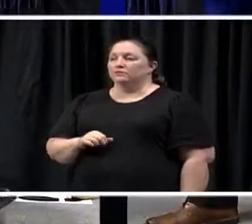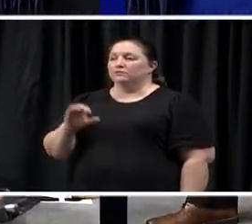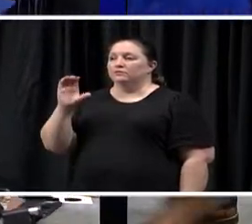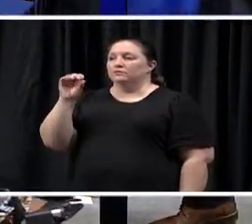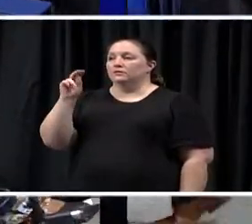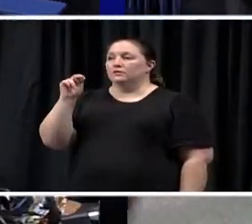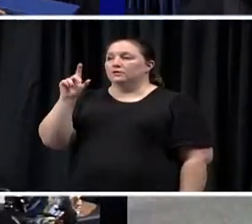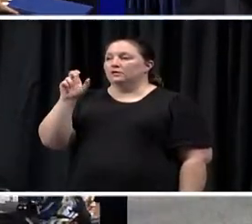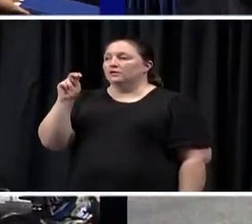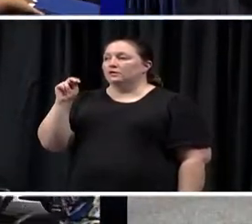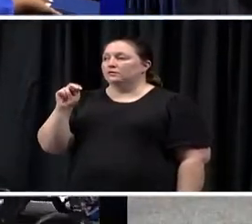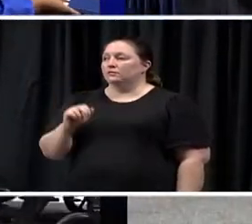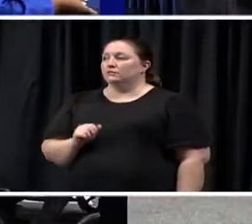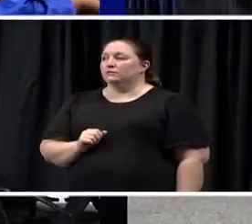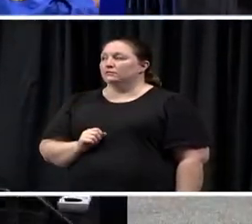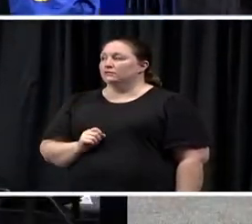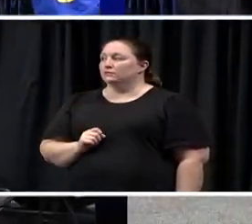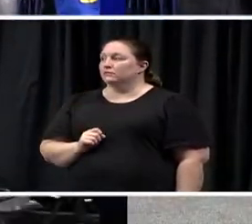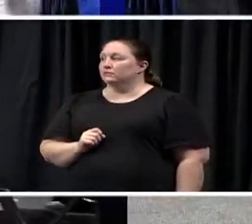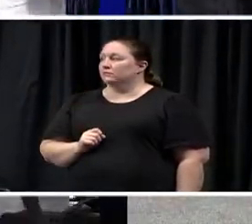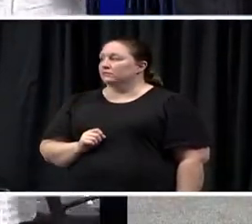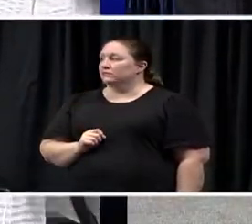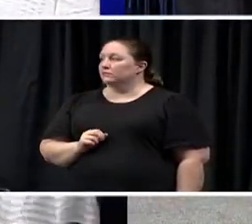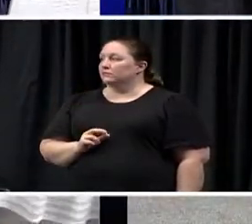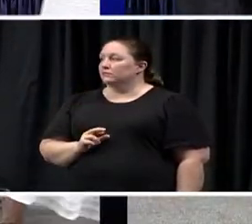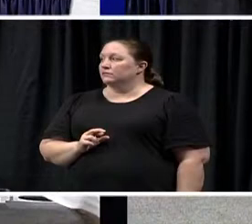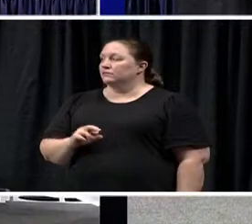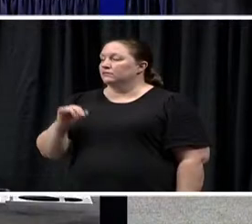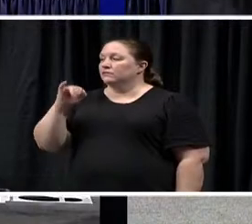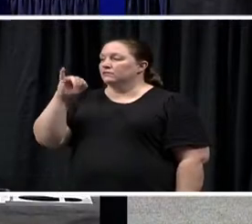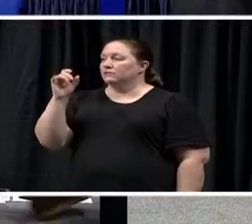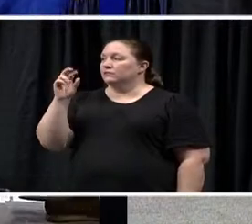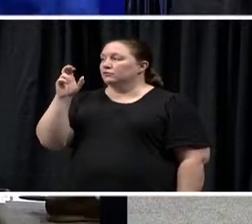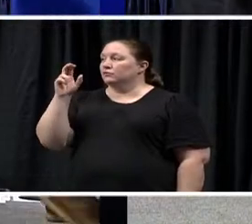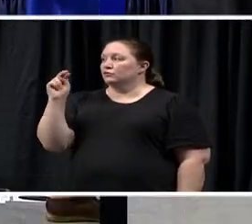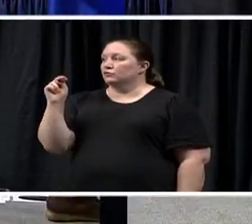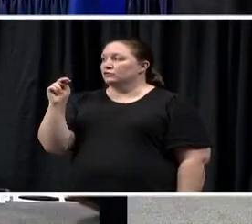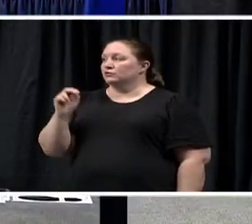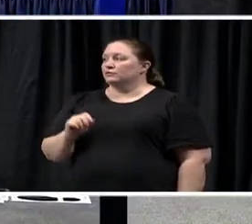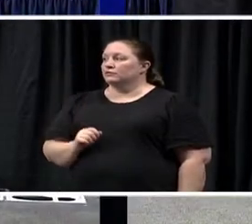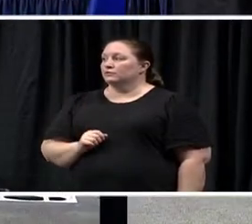Conlon Dale Brown. Jordan Lindsay Birch.